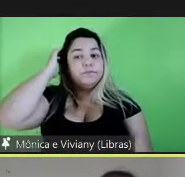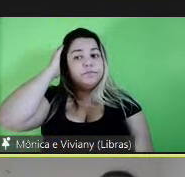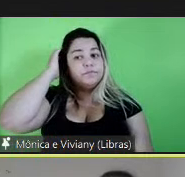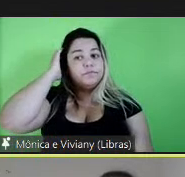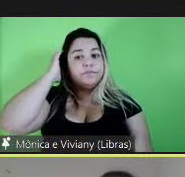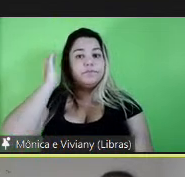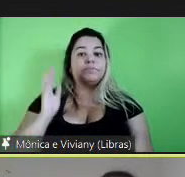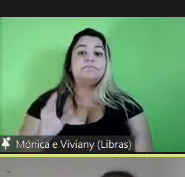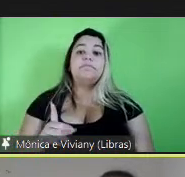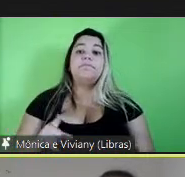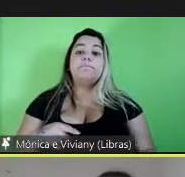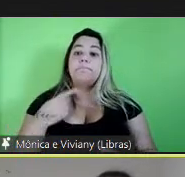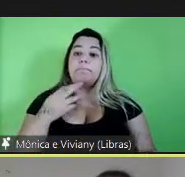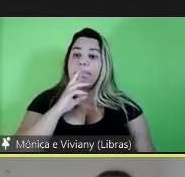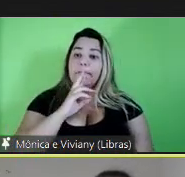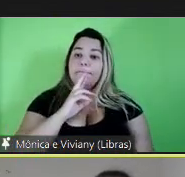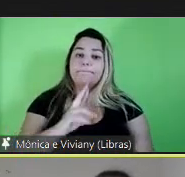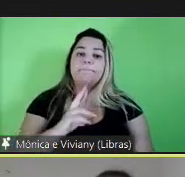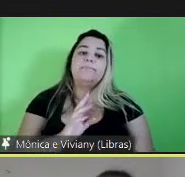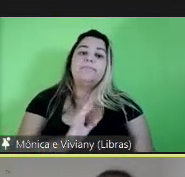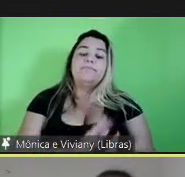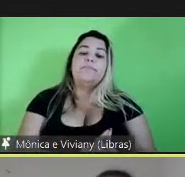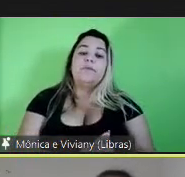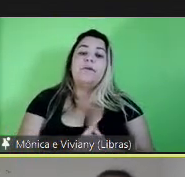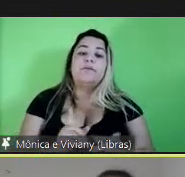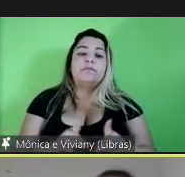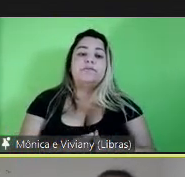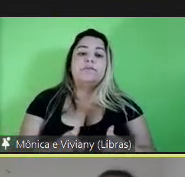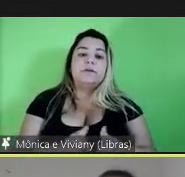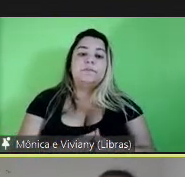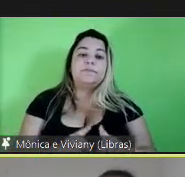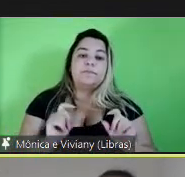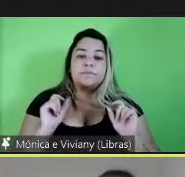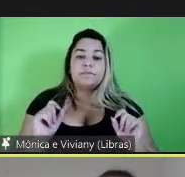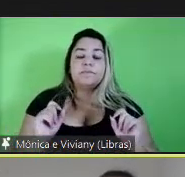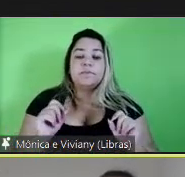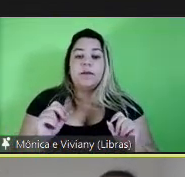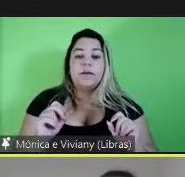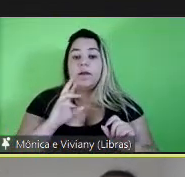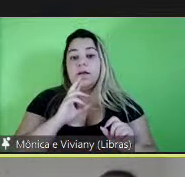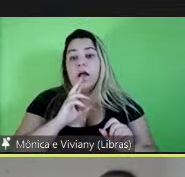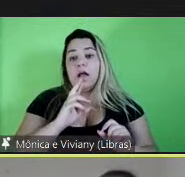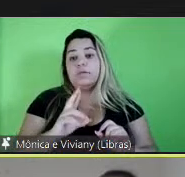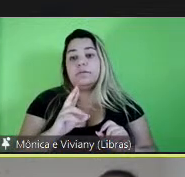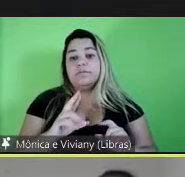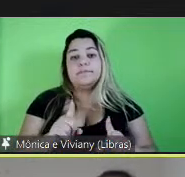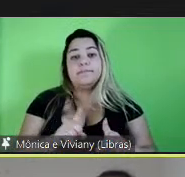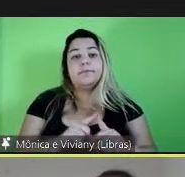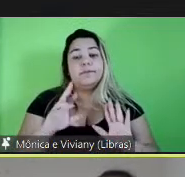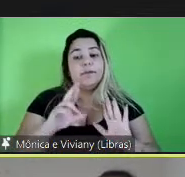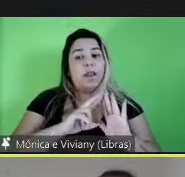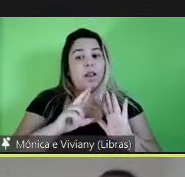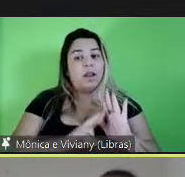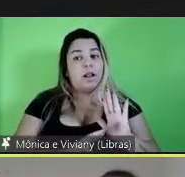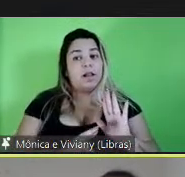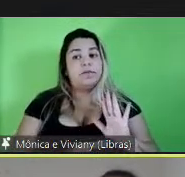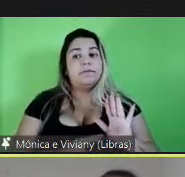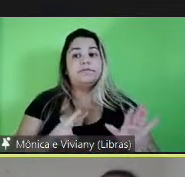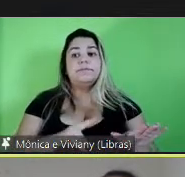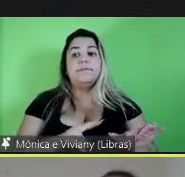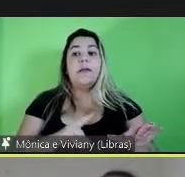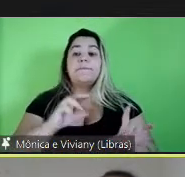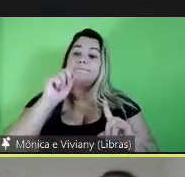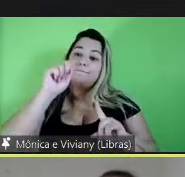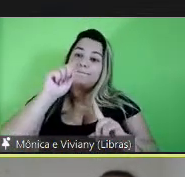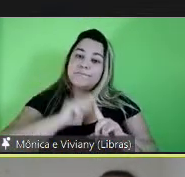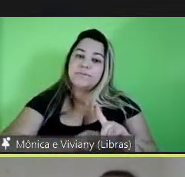stretching, and the results. How do we present them? With these results, we show through reports which